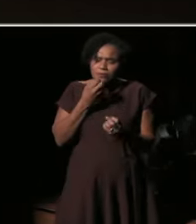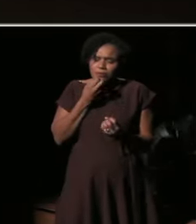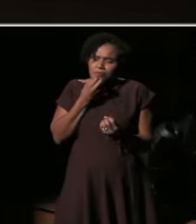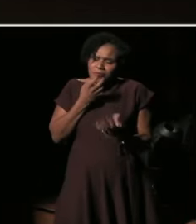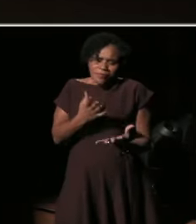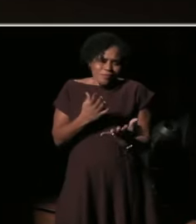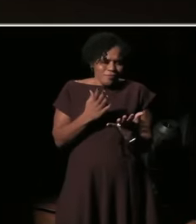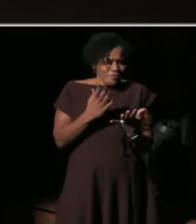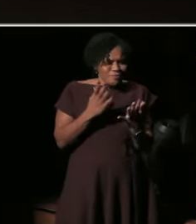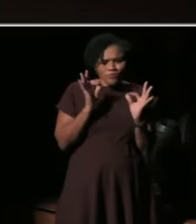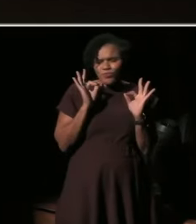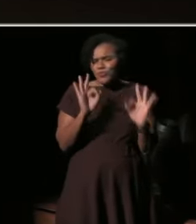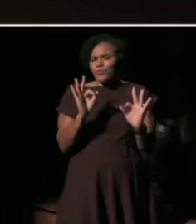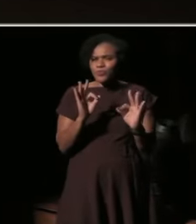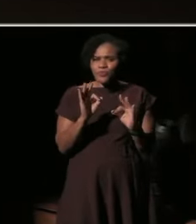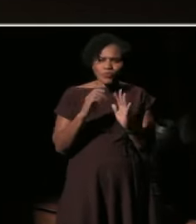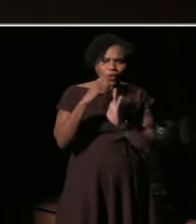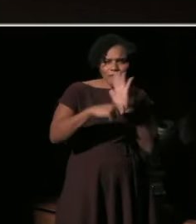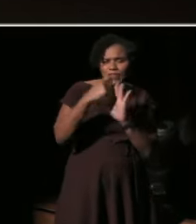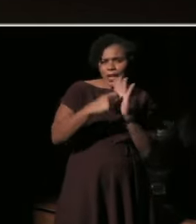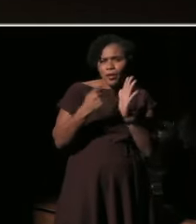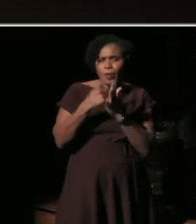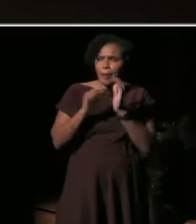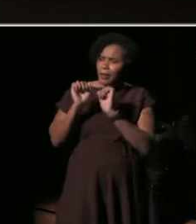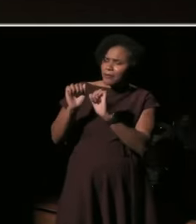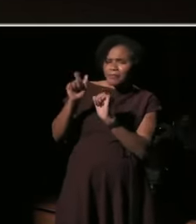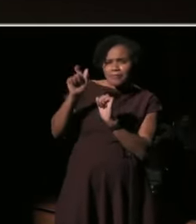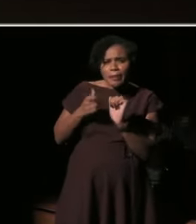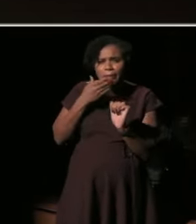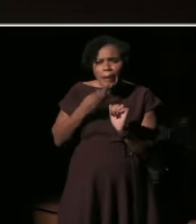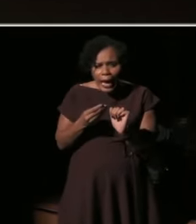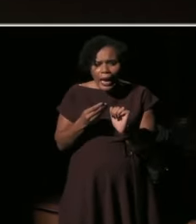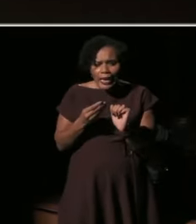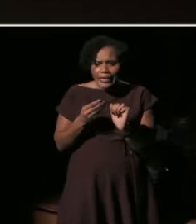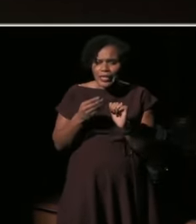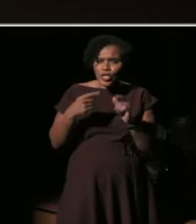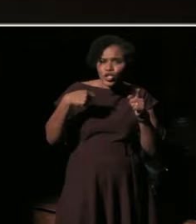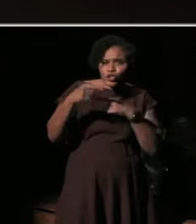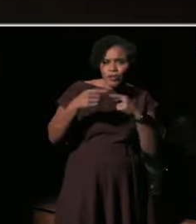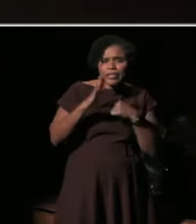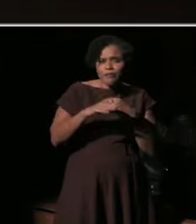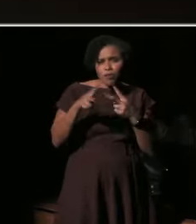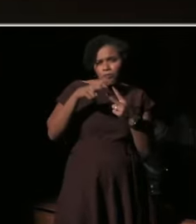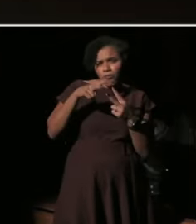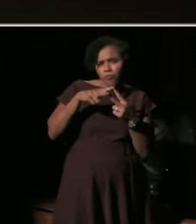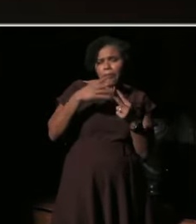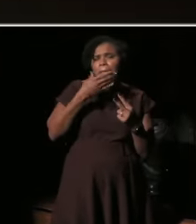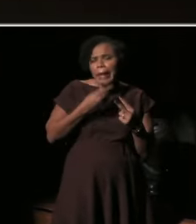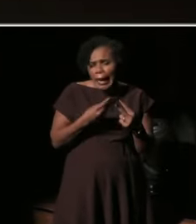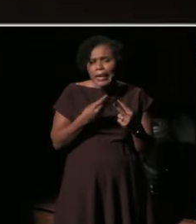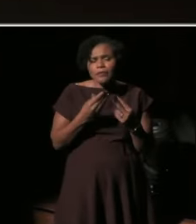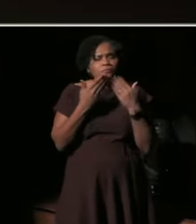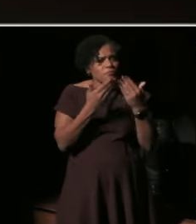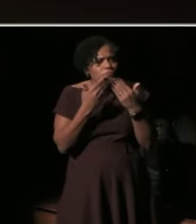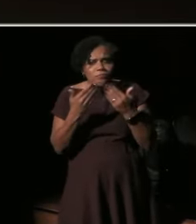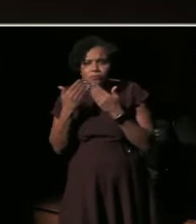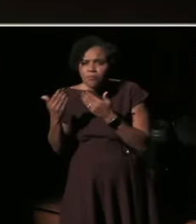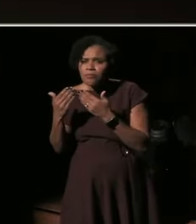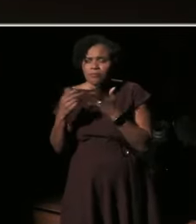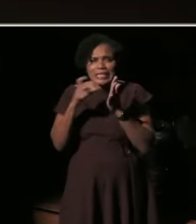man, directed by Sam Pollard and Rex Miller. I would like to thank CNN Films, Amy